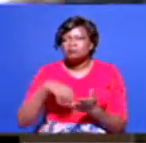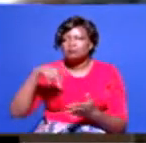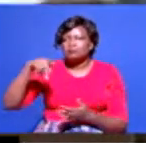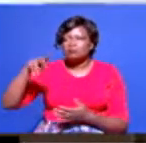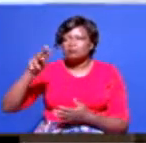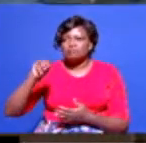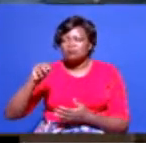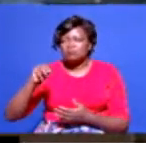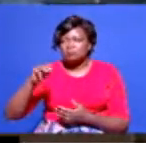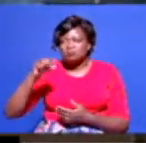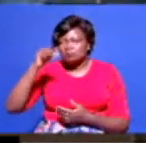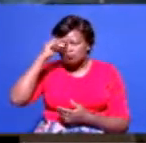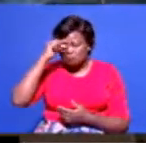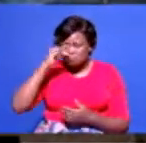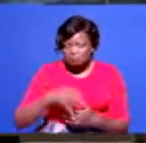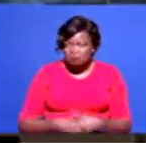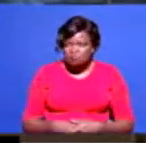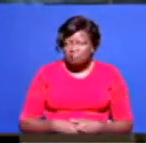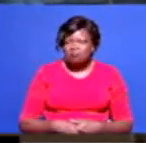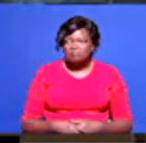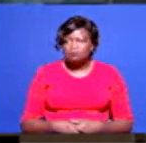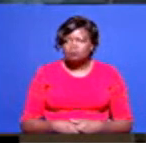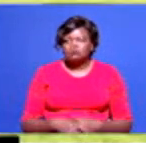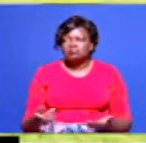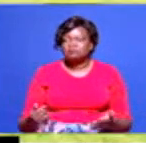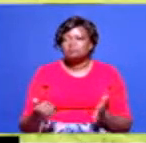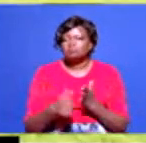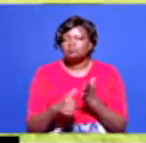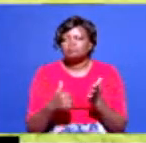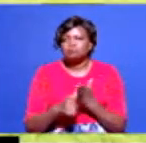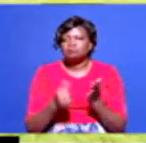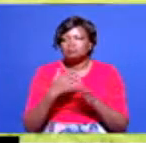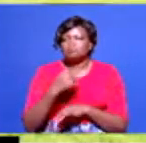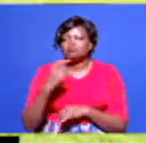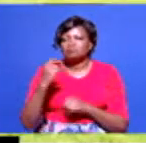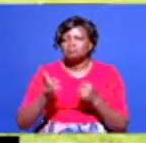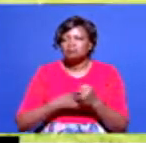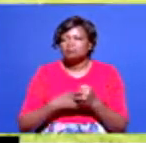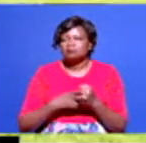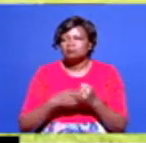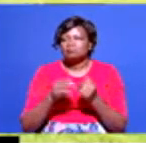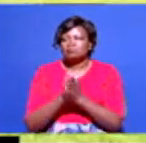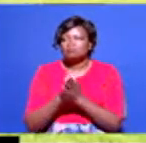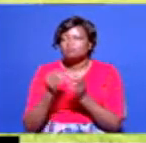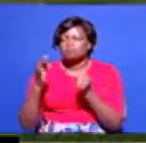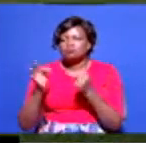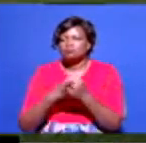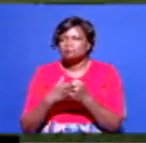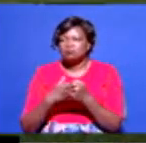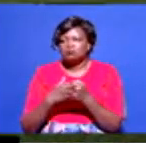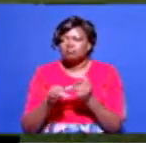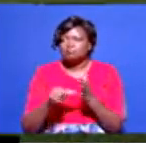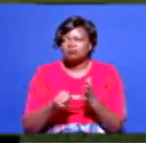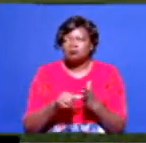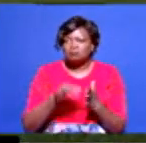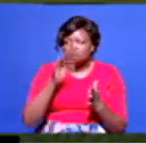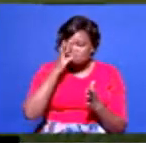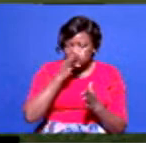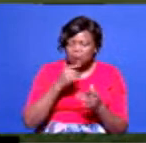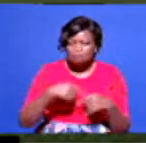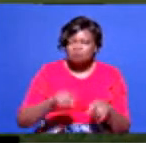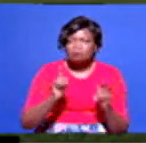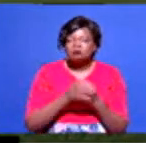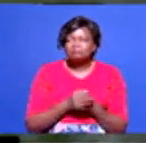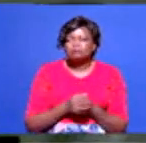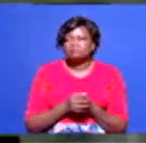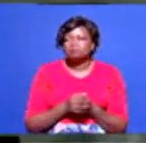the government. In the chaotic aftermath of the 2007-2008 unrest, Kibaki would find himself in an